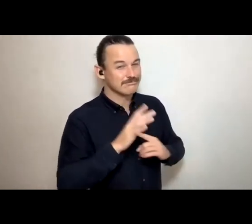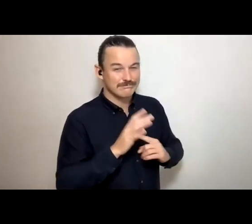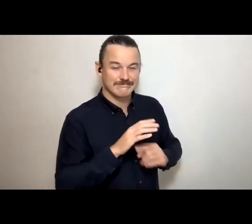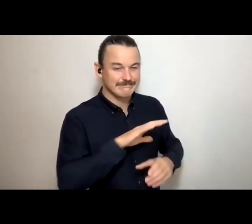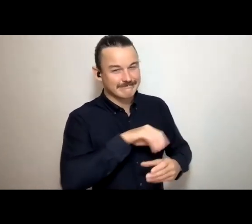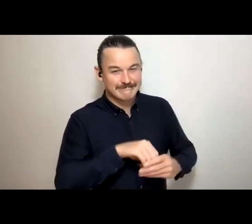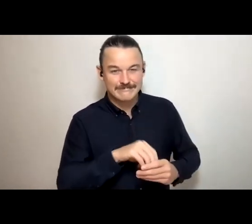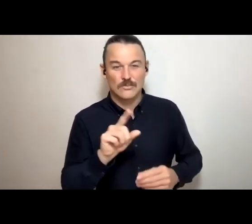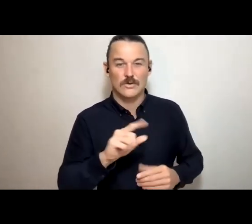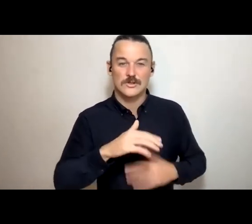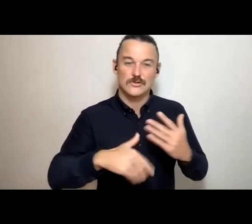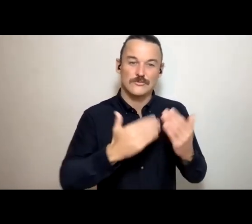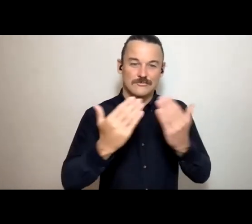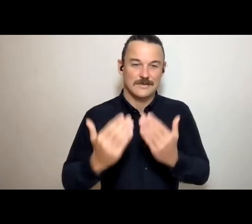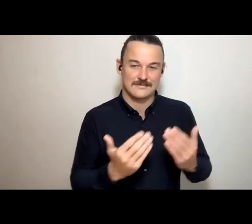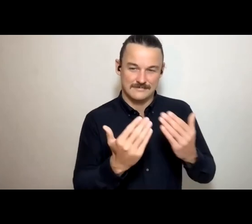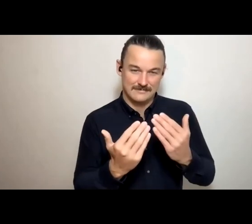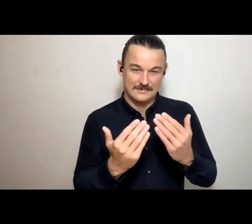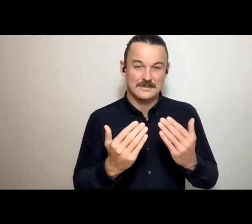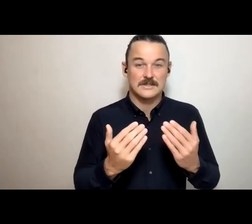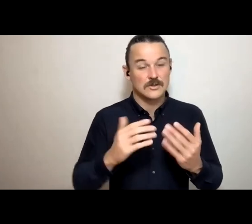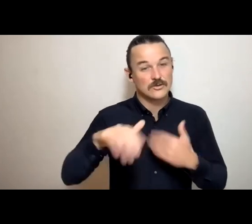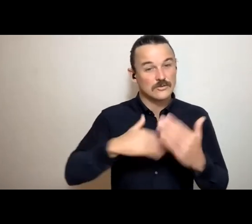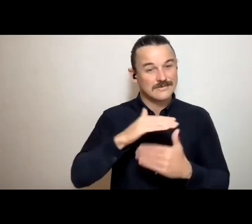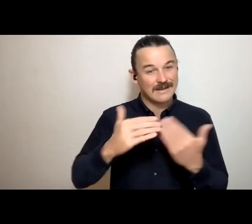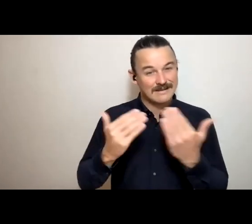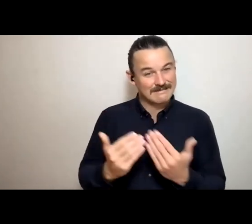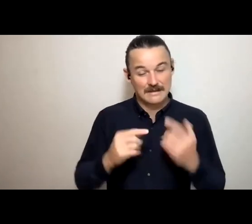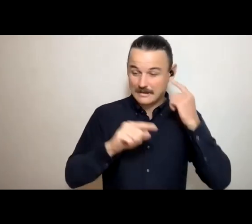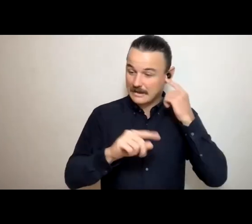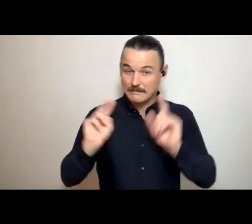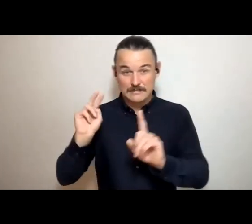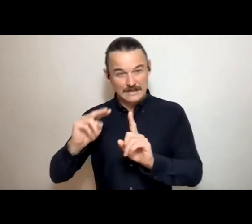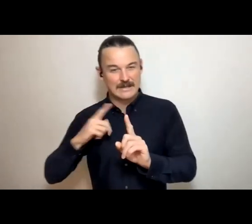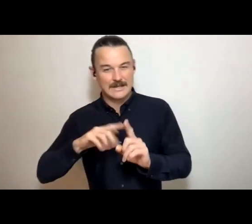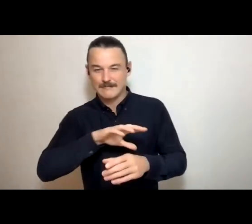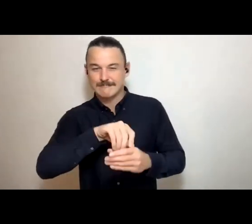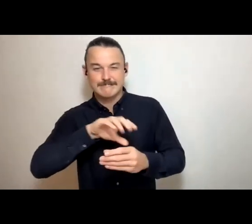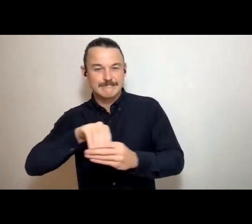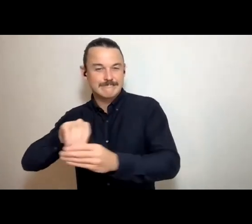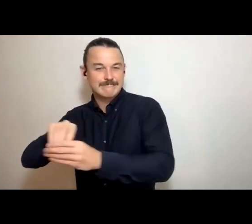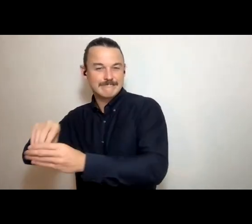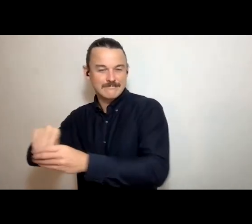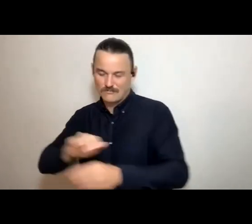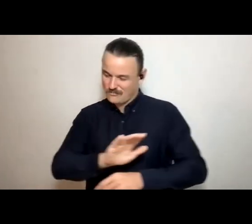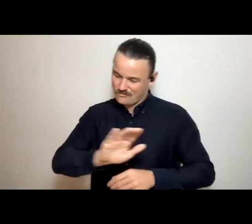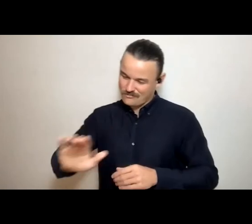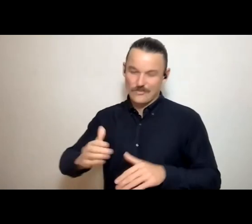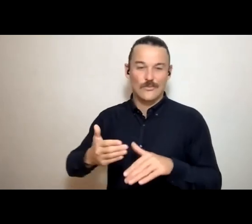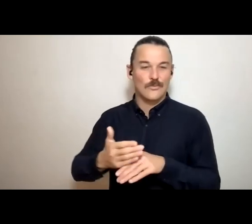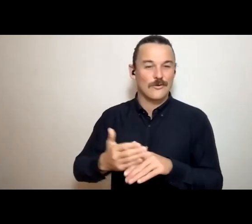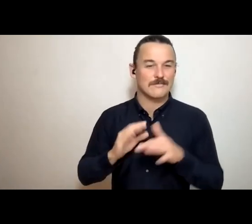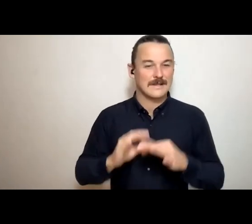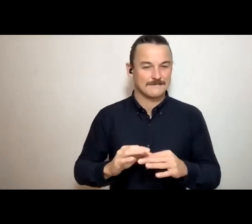all across, um, across workplaces. I'm going to put in the chat at the end of my talk, a resource that